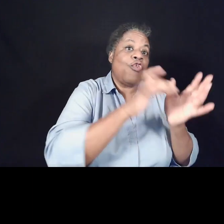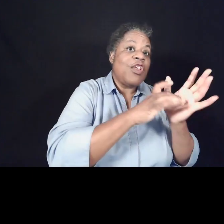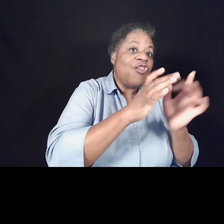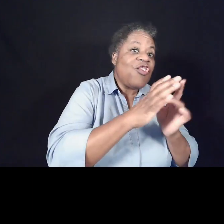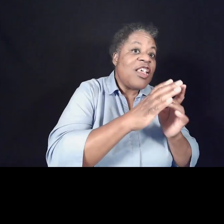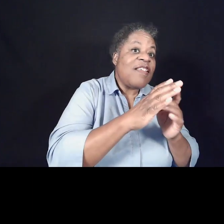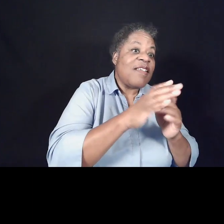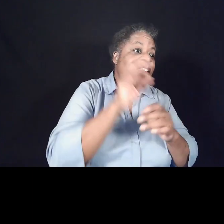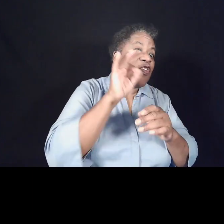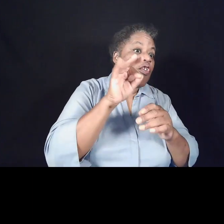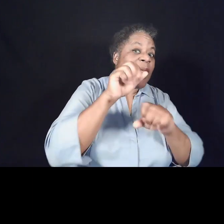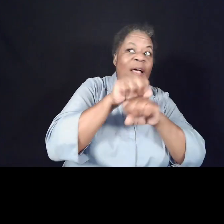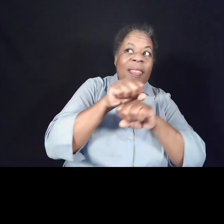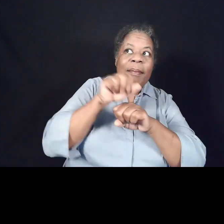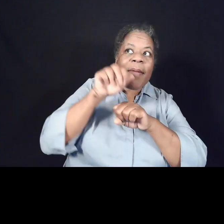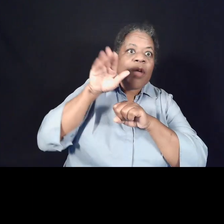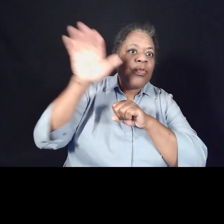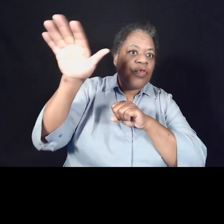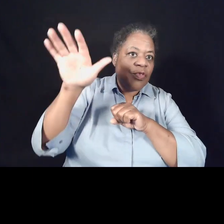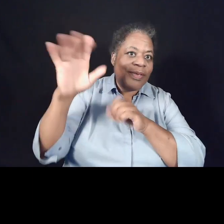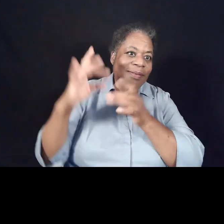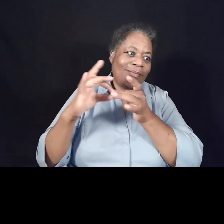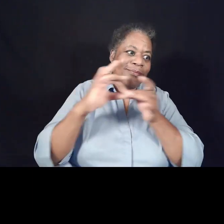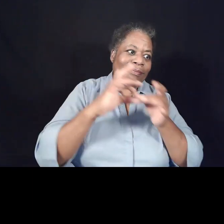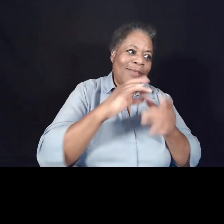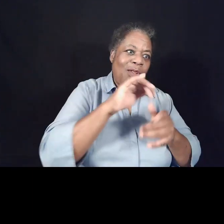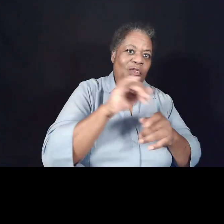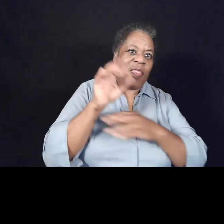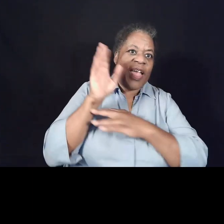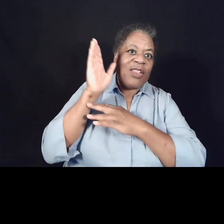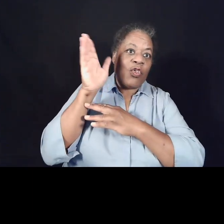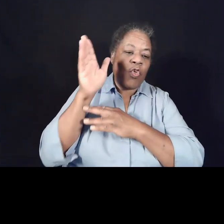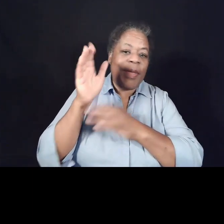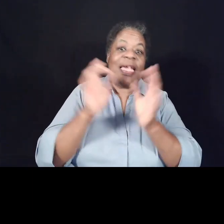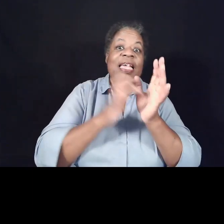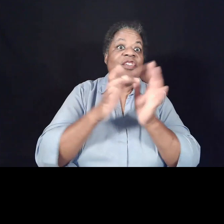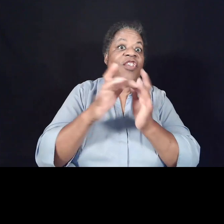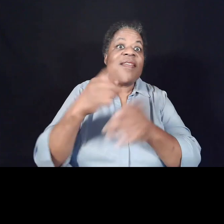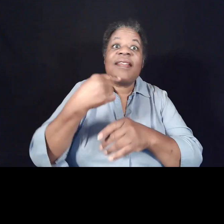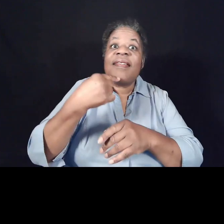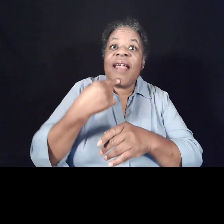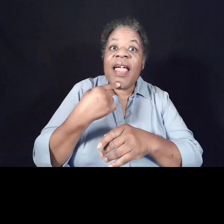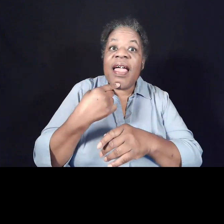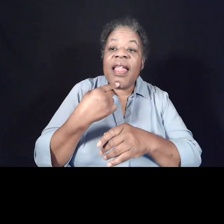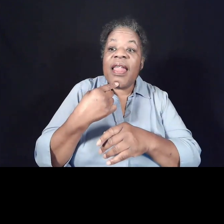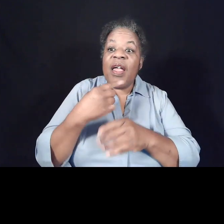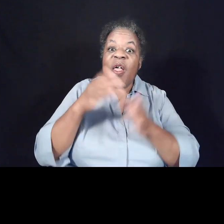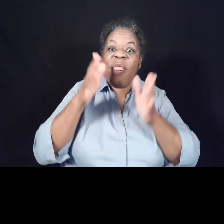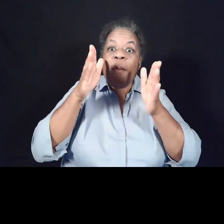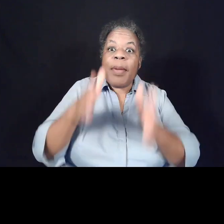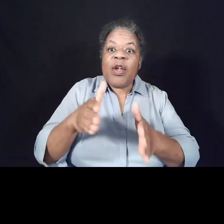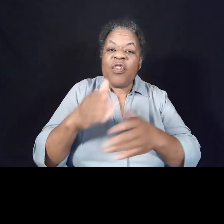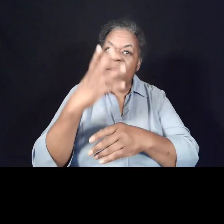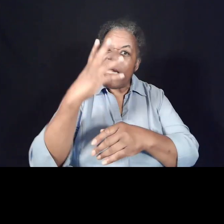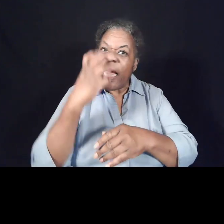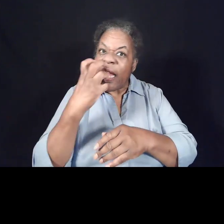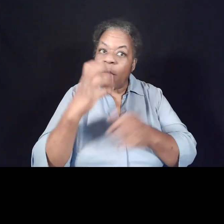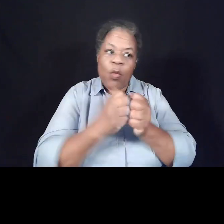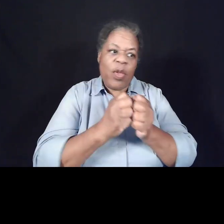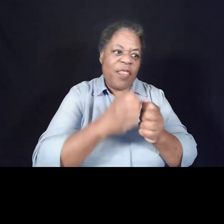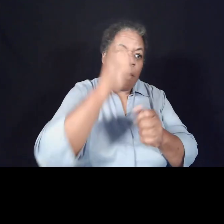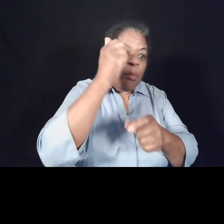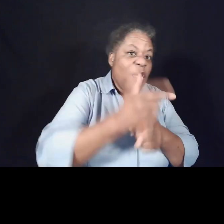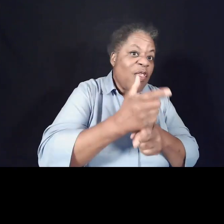often does in this letter. On that occasion, Jesus said, "Whoever is angry with a brother or sister